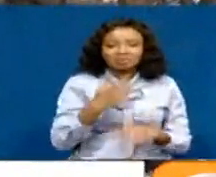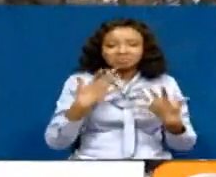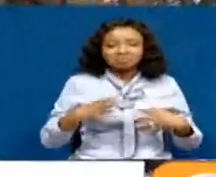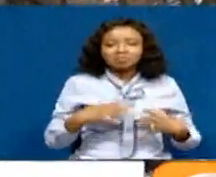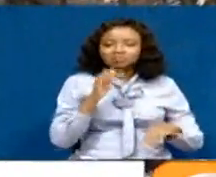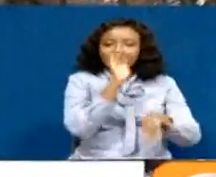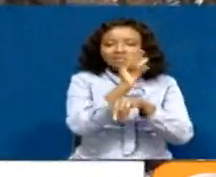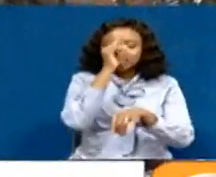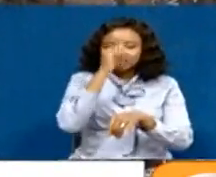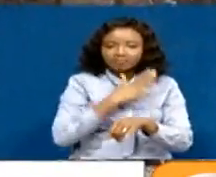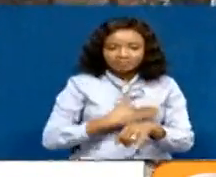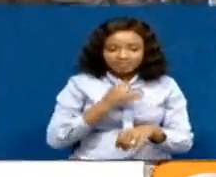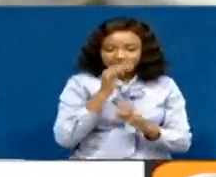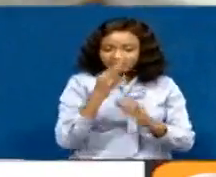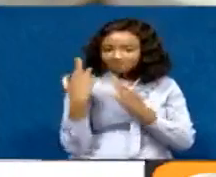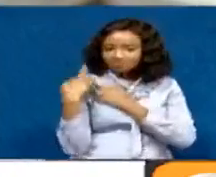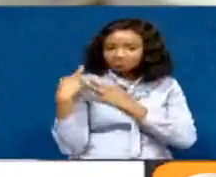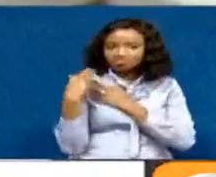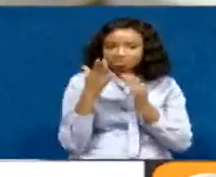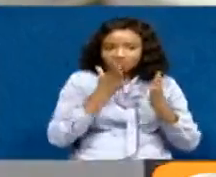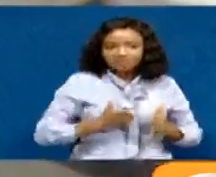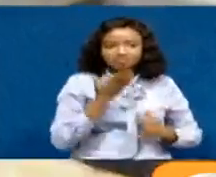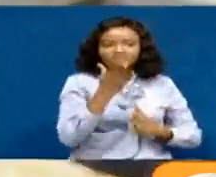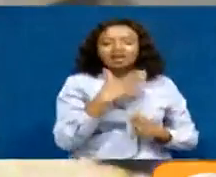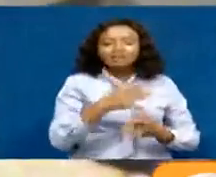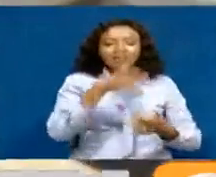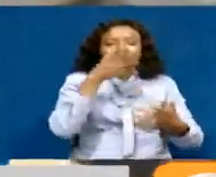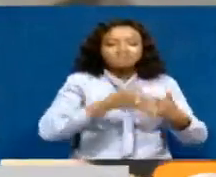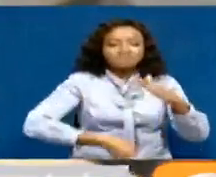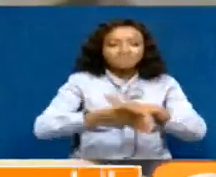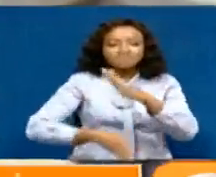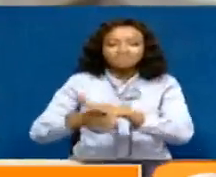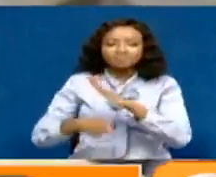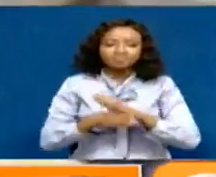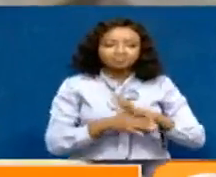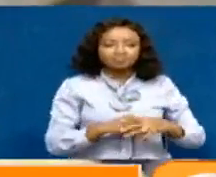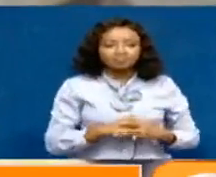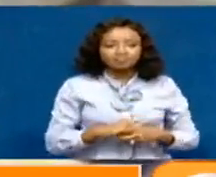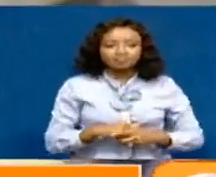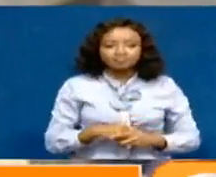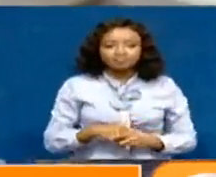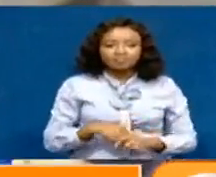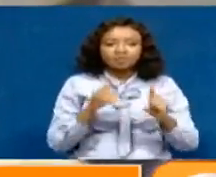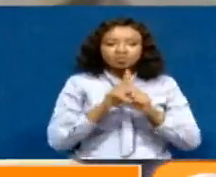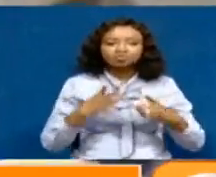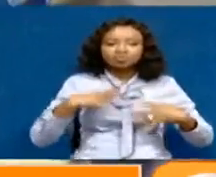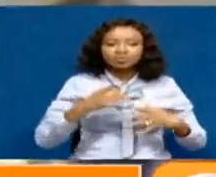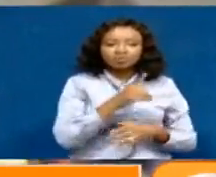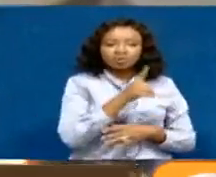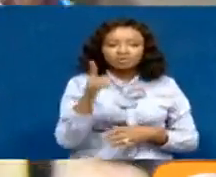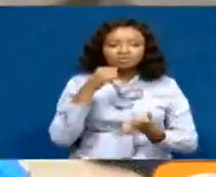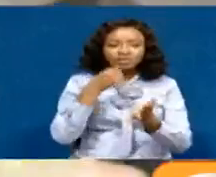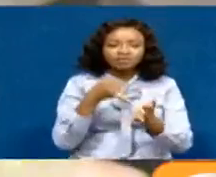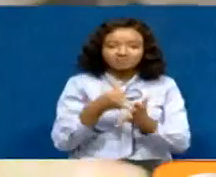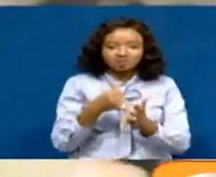government officials behind it to be held accountable. Nimekuja kushtumu tukio hili na wale ambao walihusika kinyume